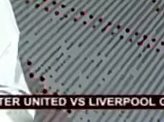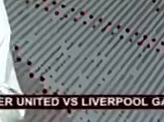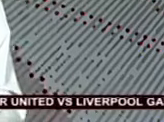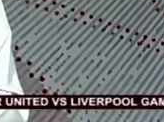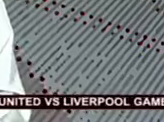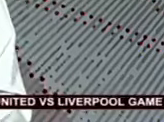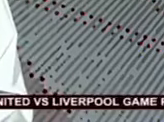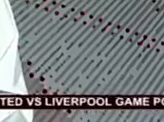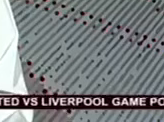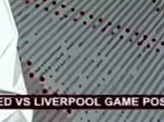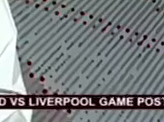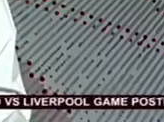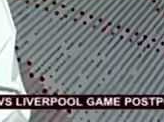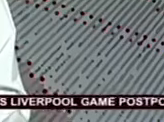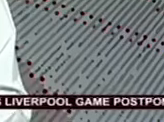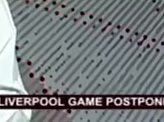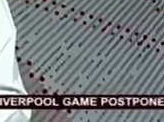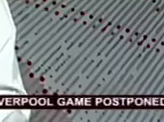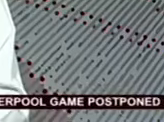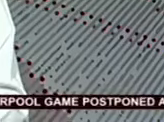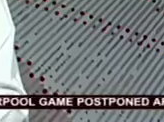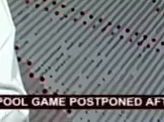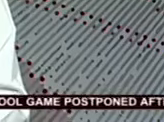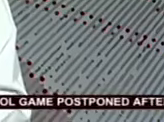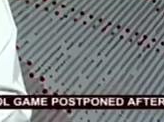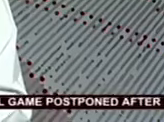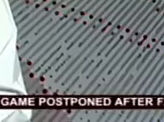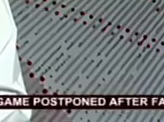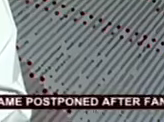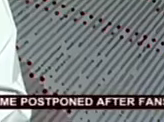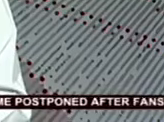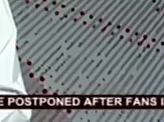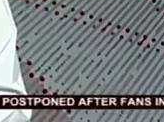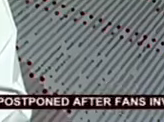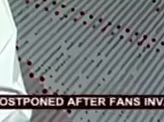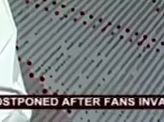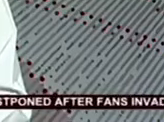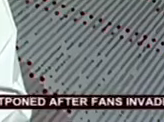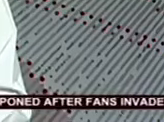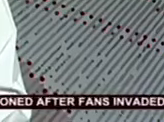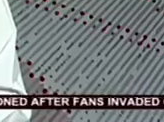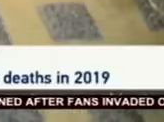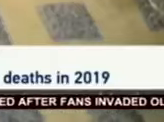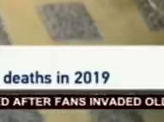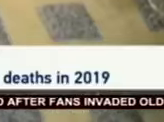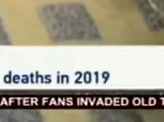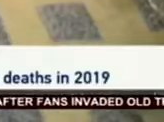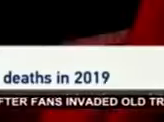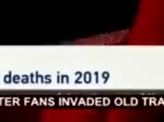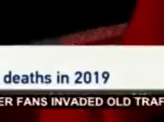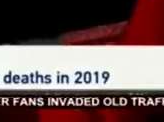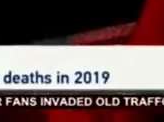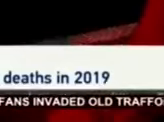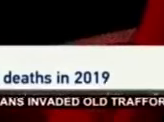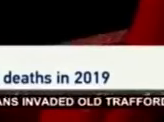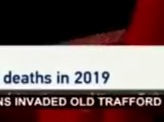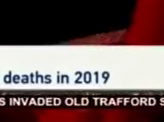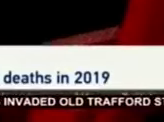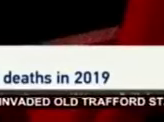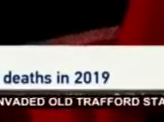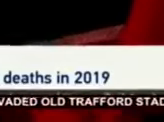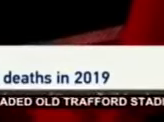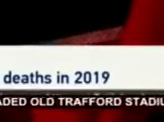fata findu bankola jeto kotobor la lonna la karola ibe jibero ke kam boro do la miyanko wole seke